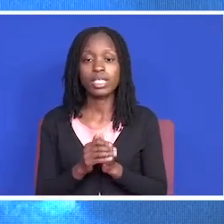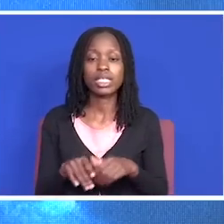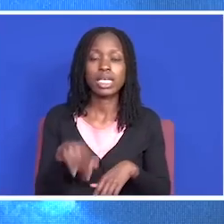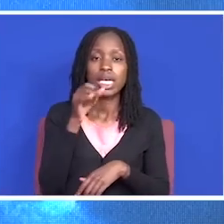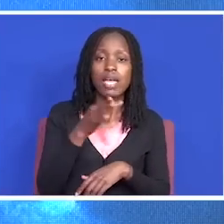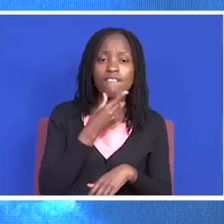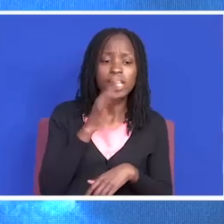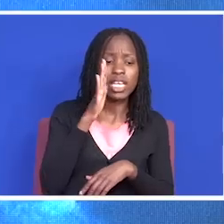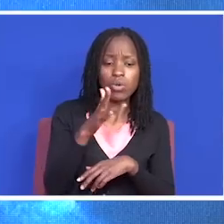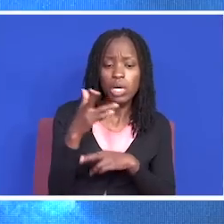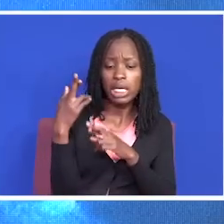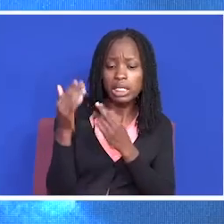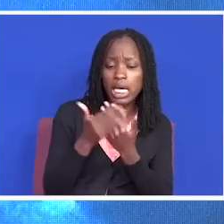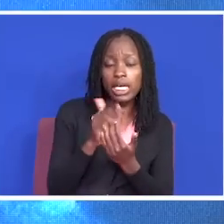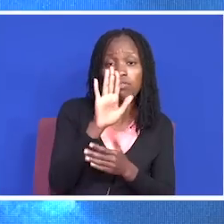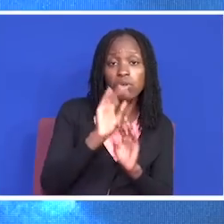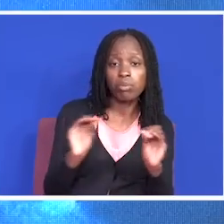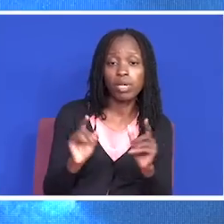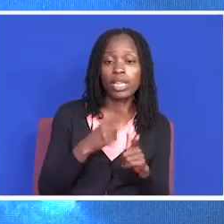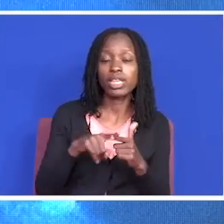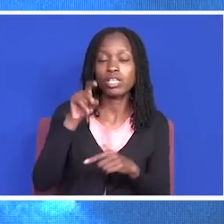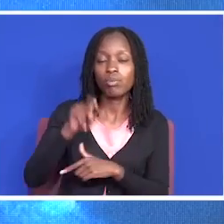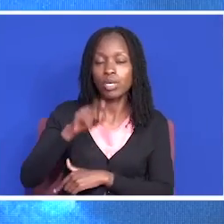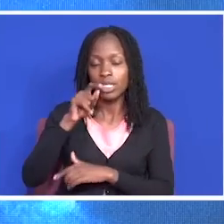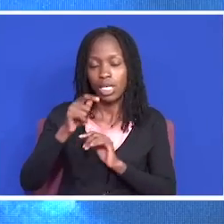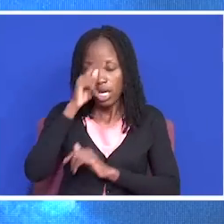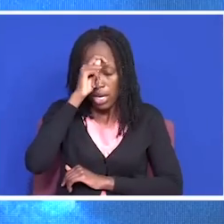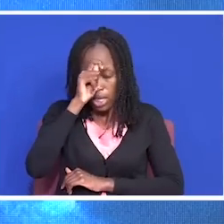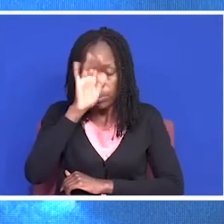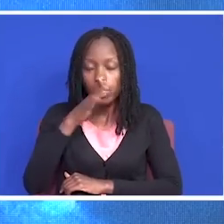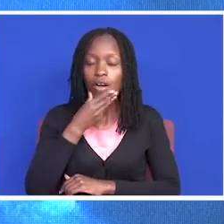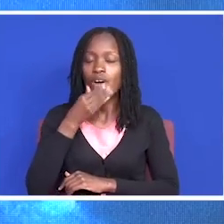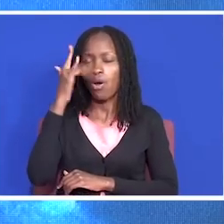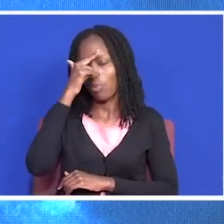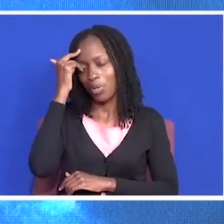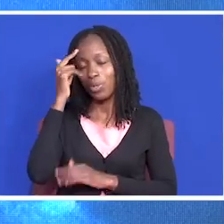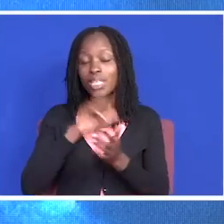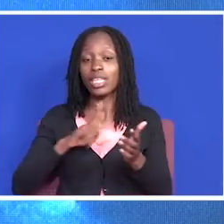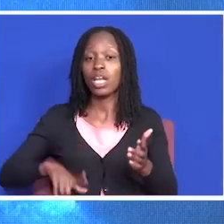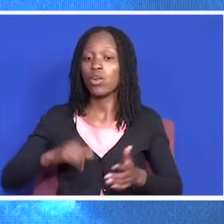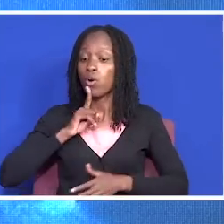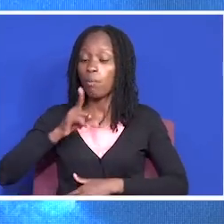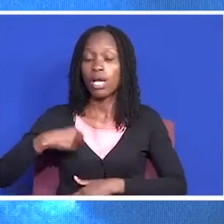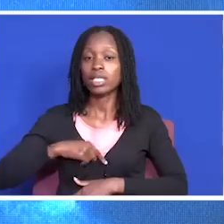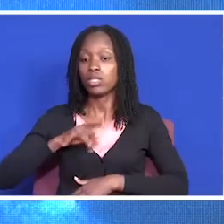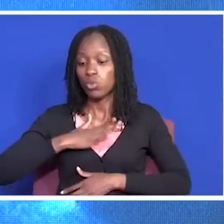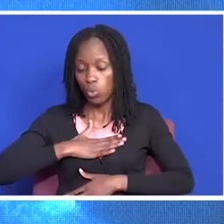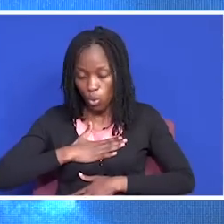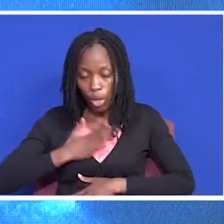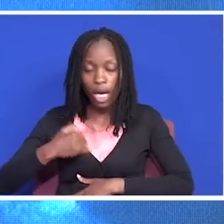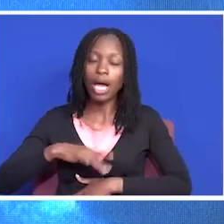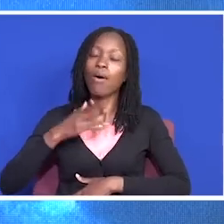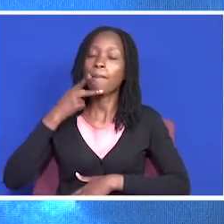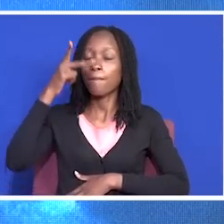has played no role in your life, you still must show him respect. The commandment is honor your father and your